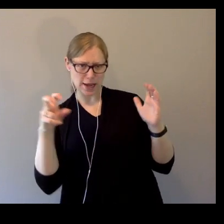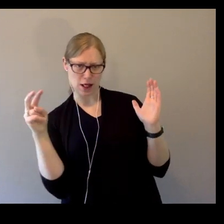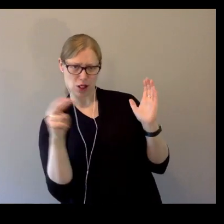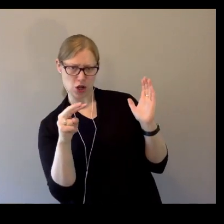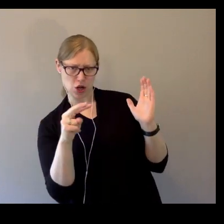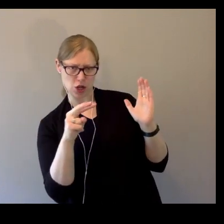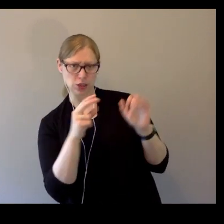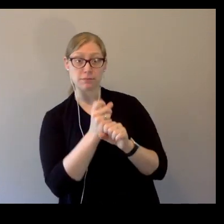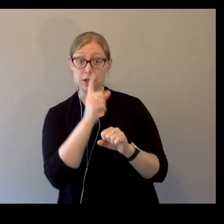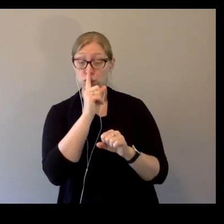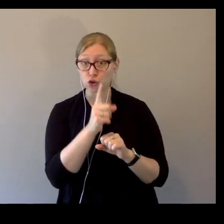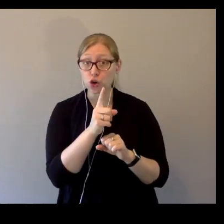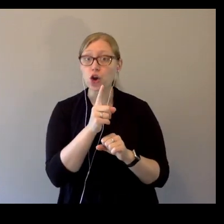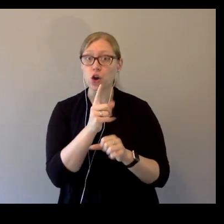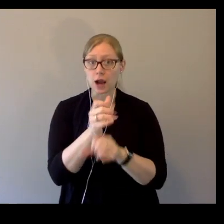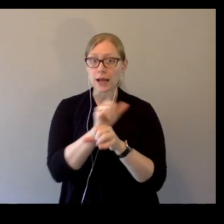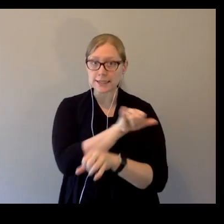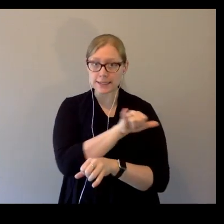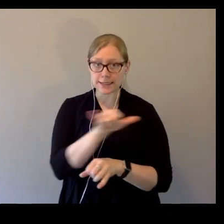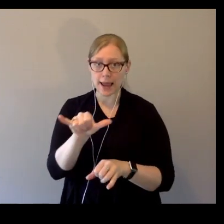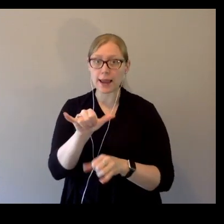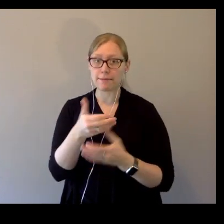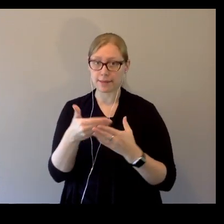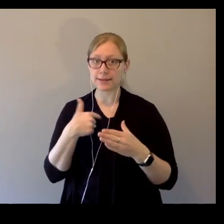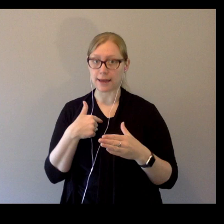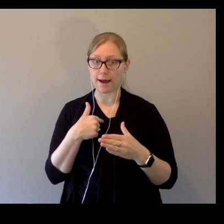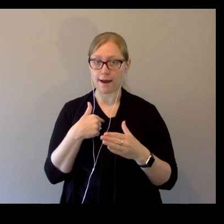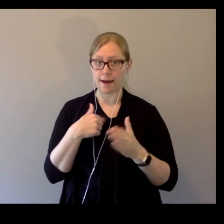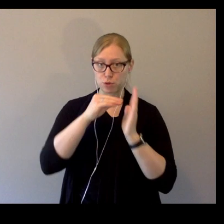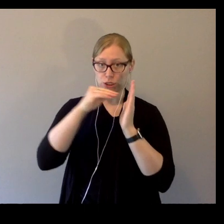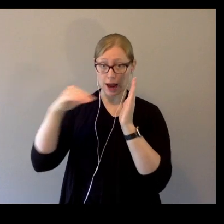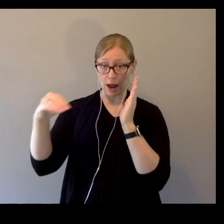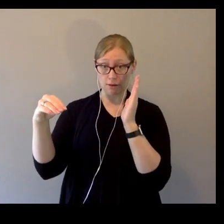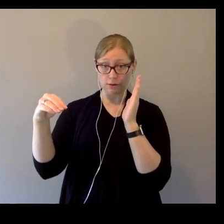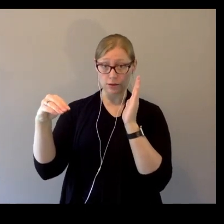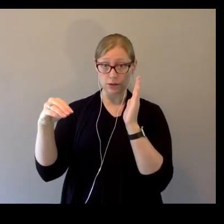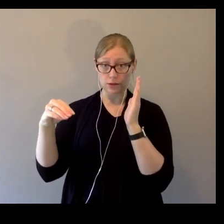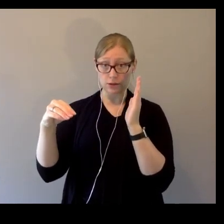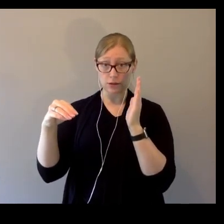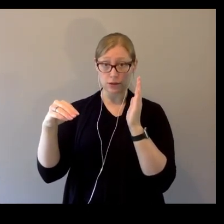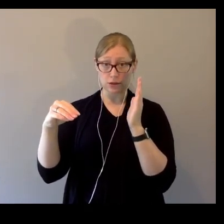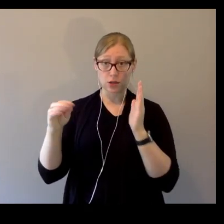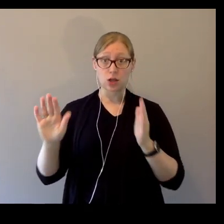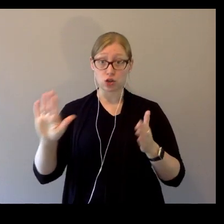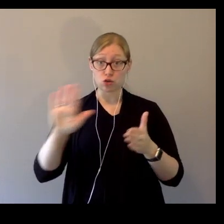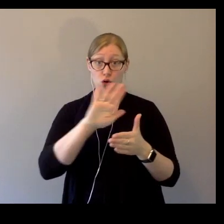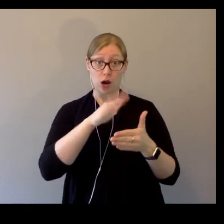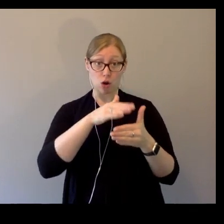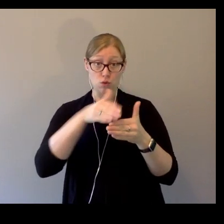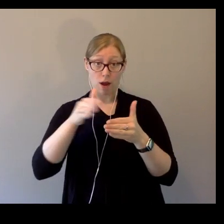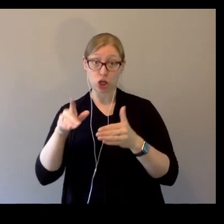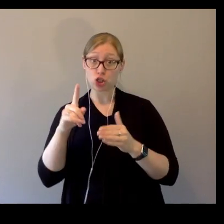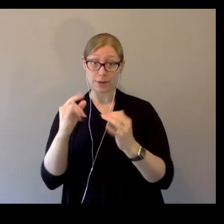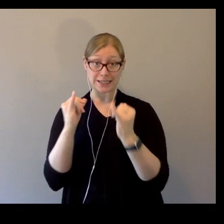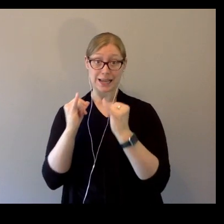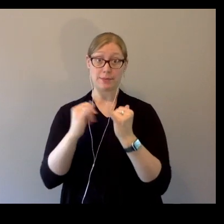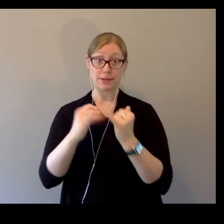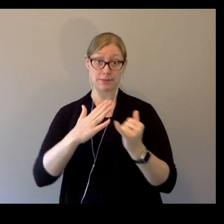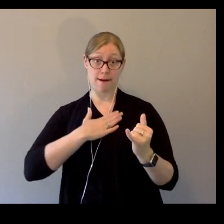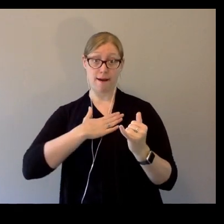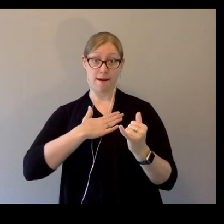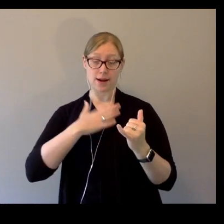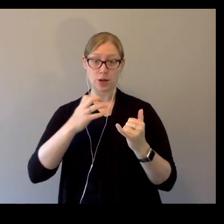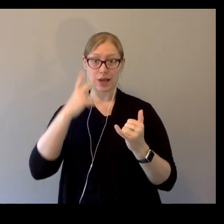just to see if there's you got the same things I did. Your rounding should have been the same, so you can see that